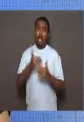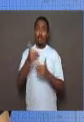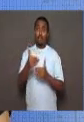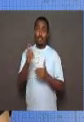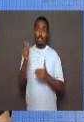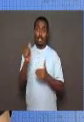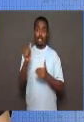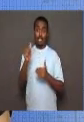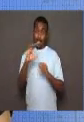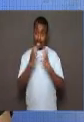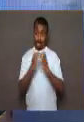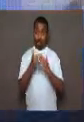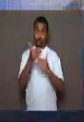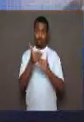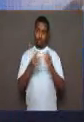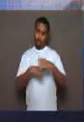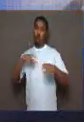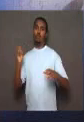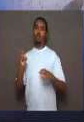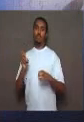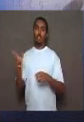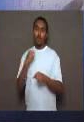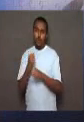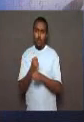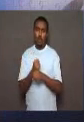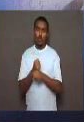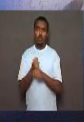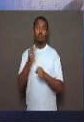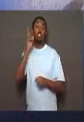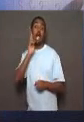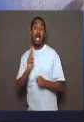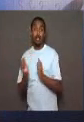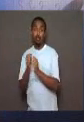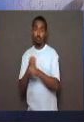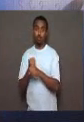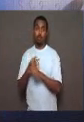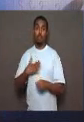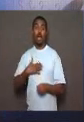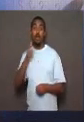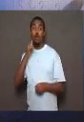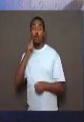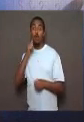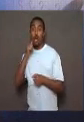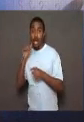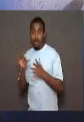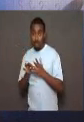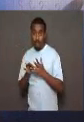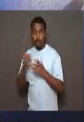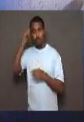leave after grade 10. He works on weekends with his uncle, my wife's